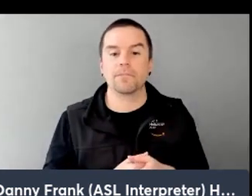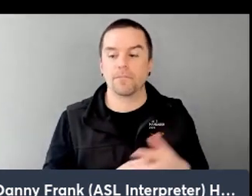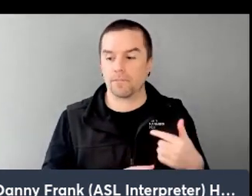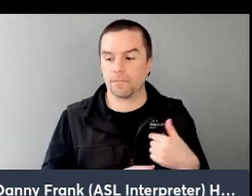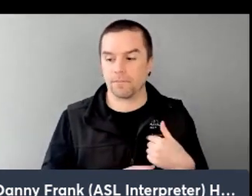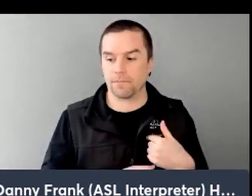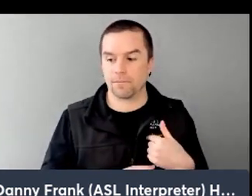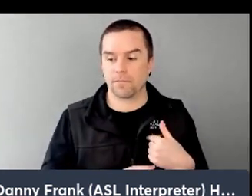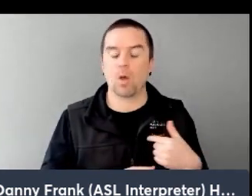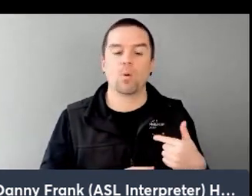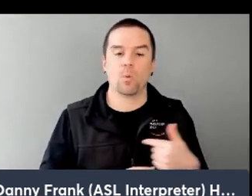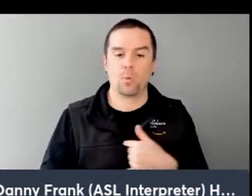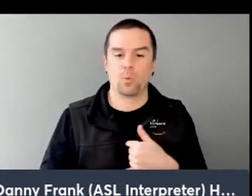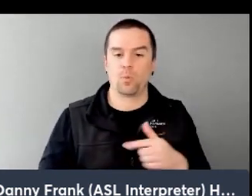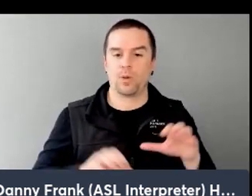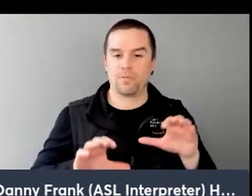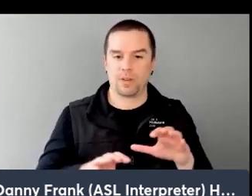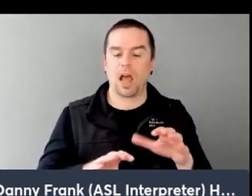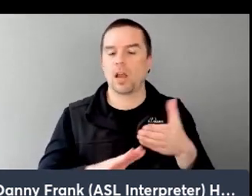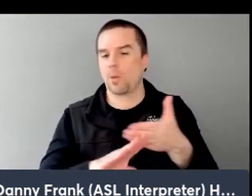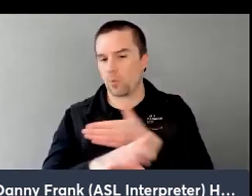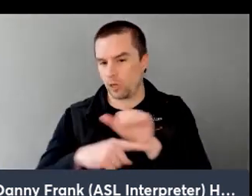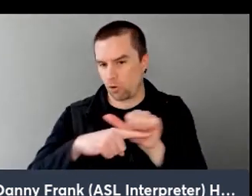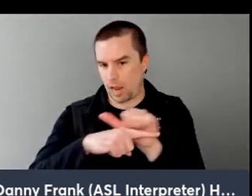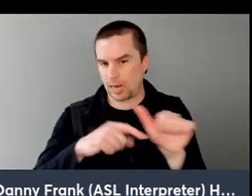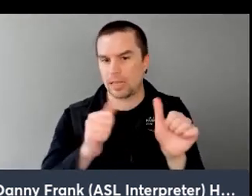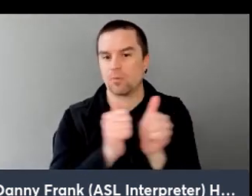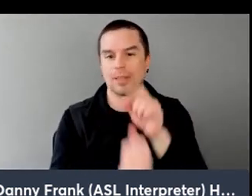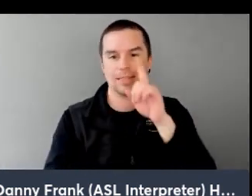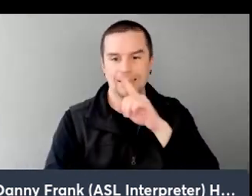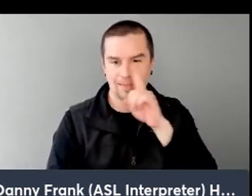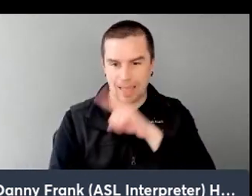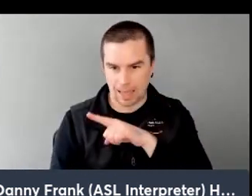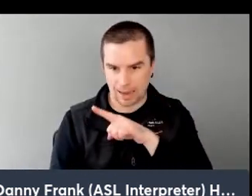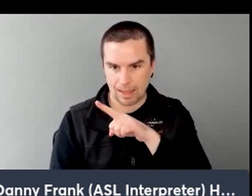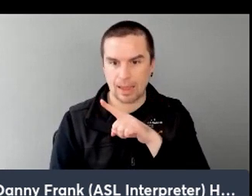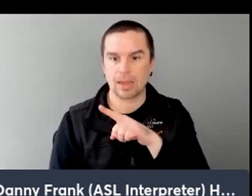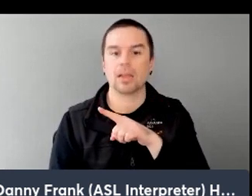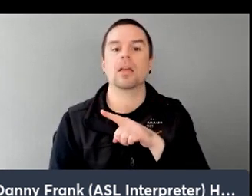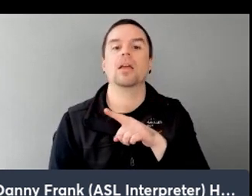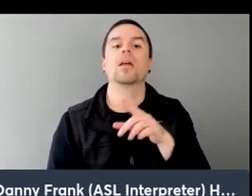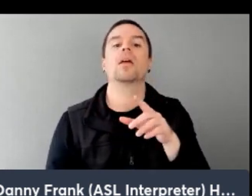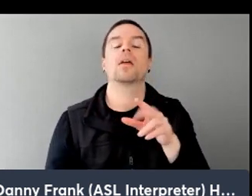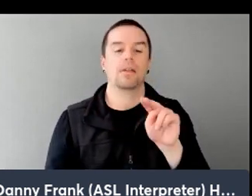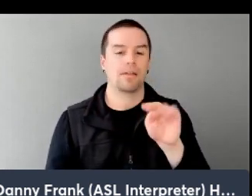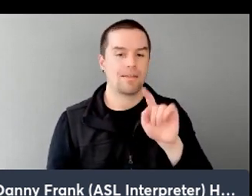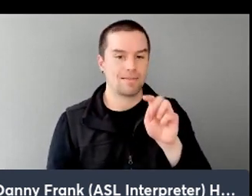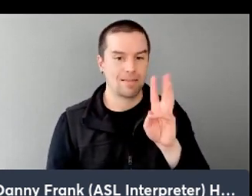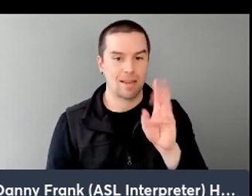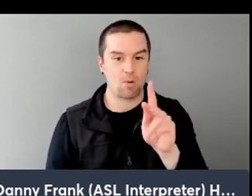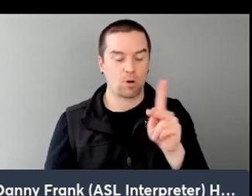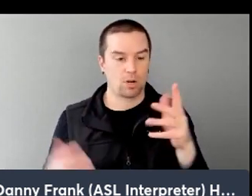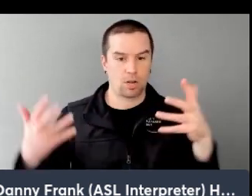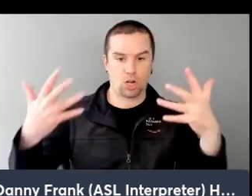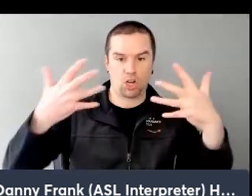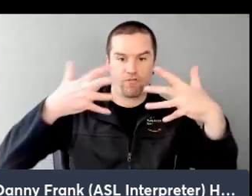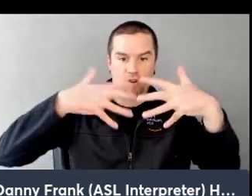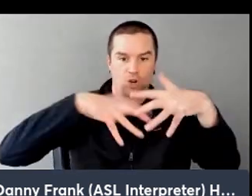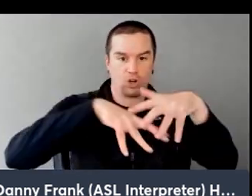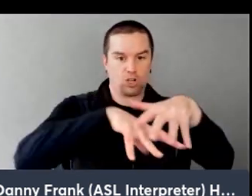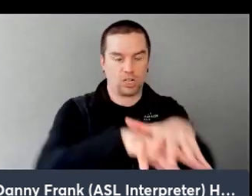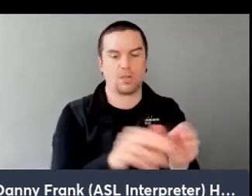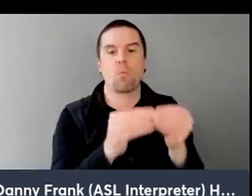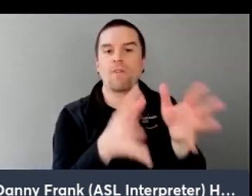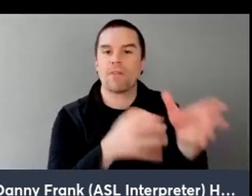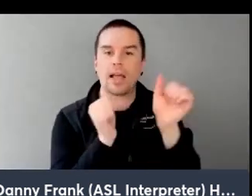pre-trained with synthetic. We've gotten the network to converge much quicker after with real data. So even when you